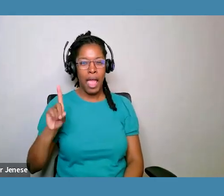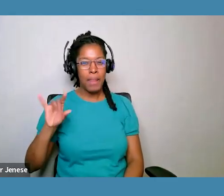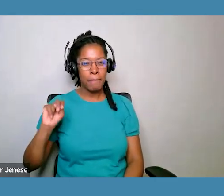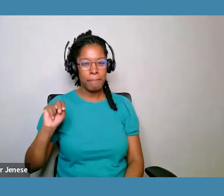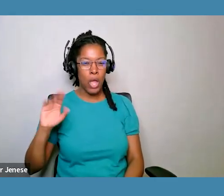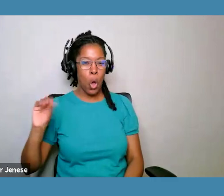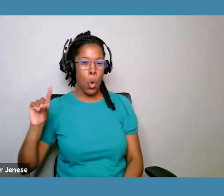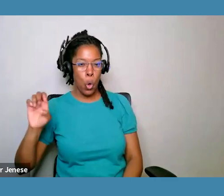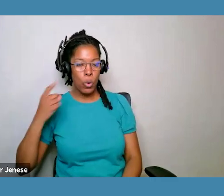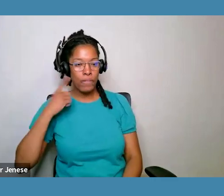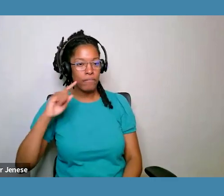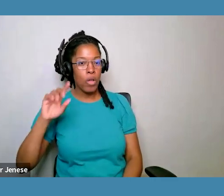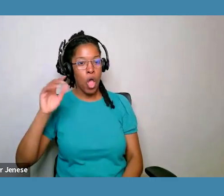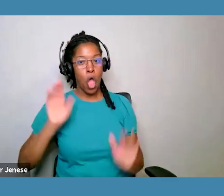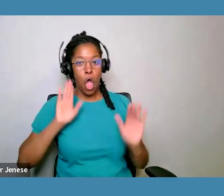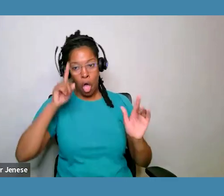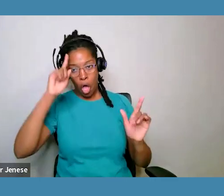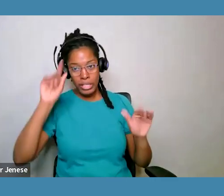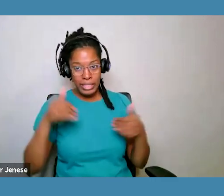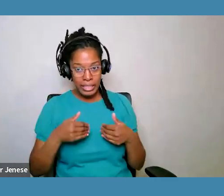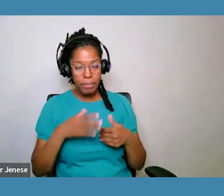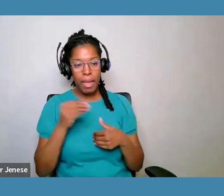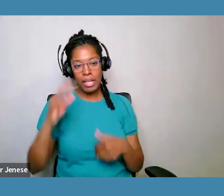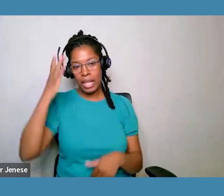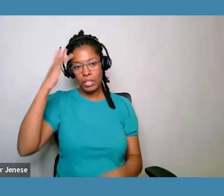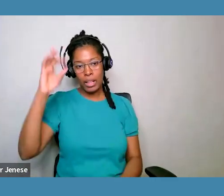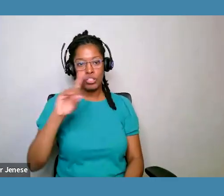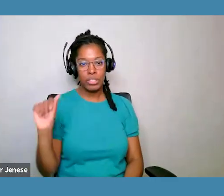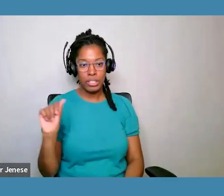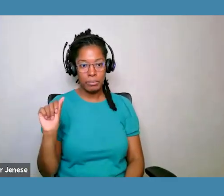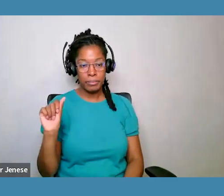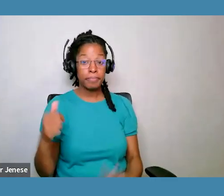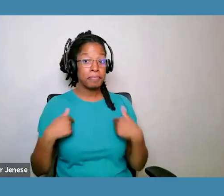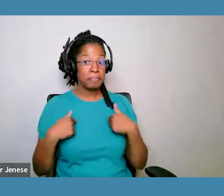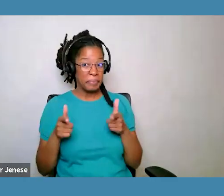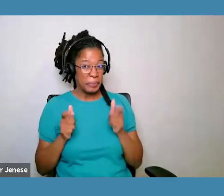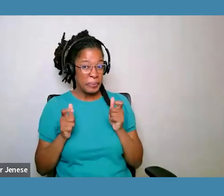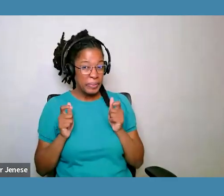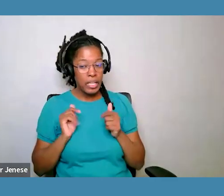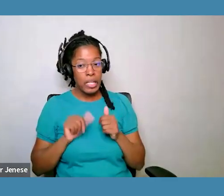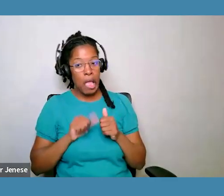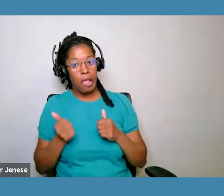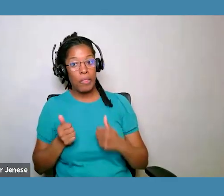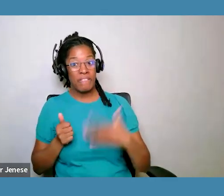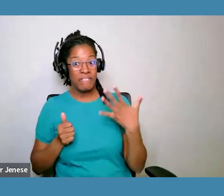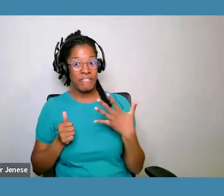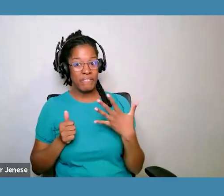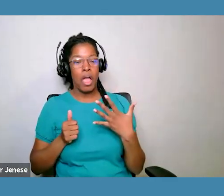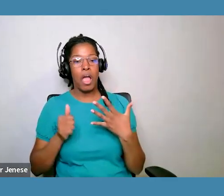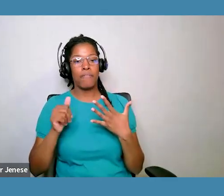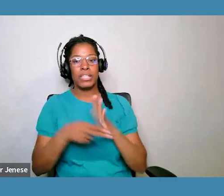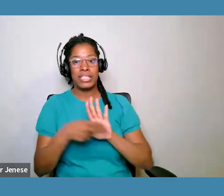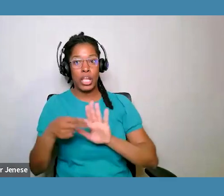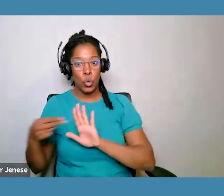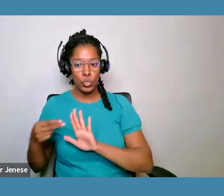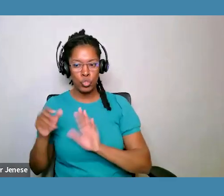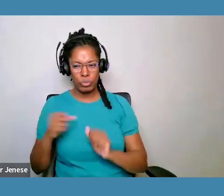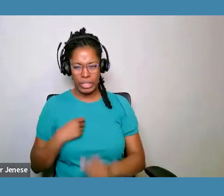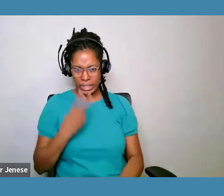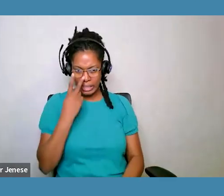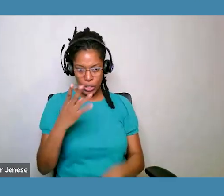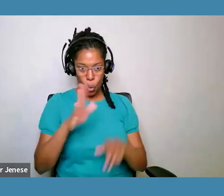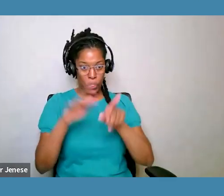autism and intellectual disability. I'm going to very quickly go through the other 5 diagnoses just so you can see it here on the